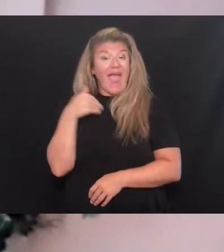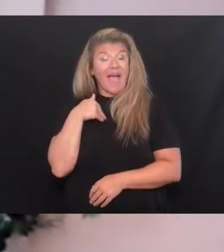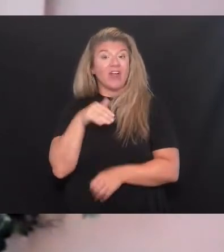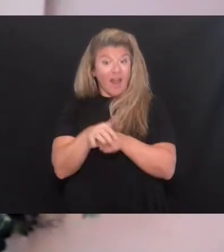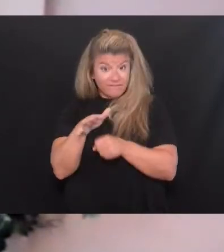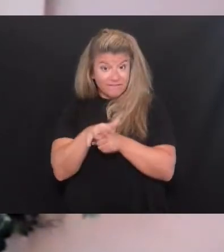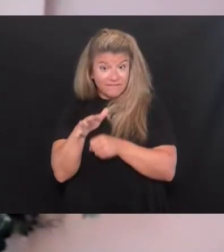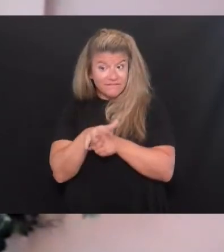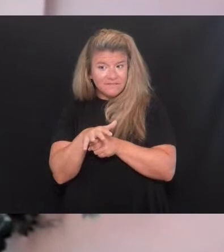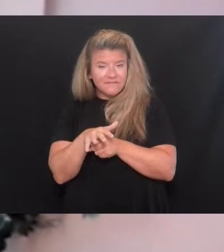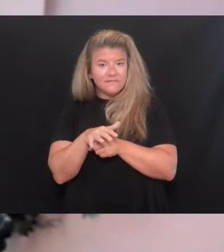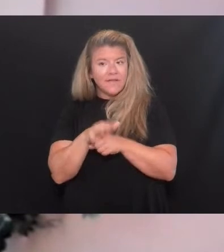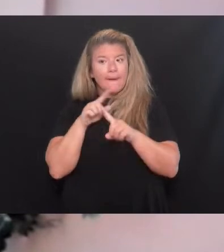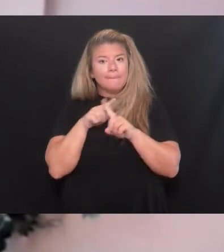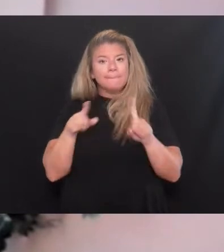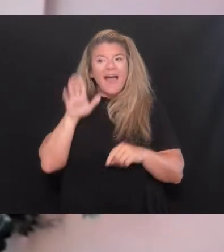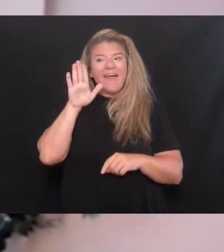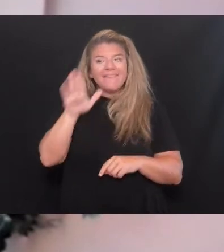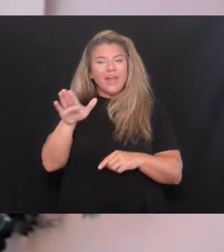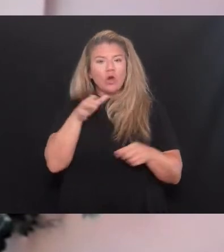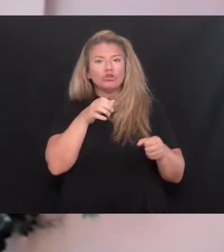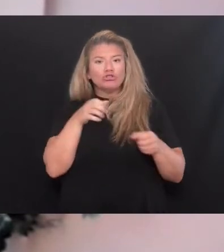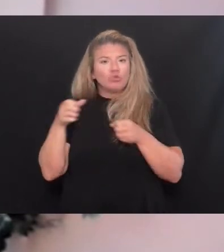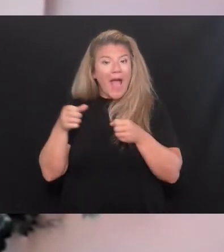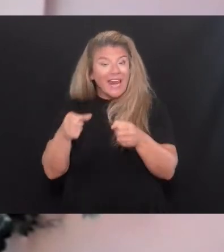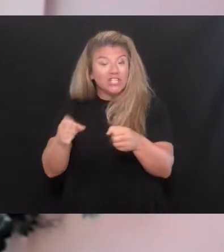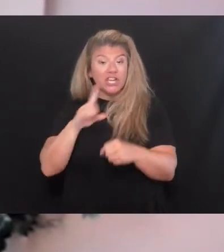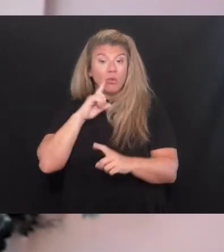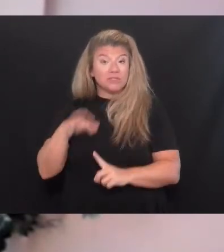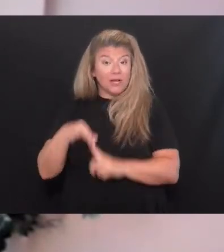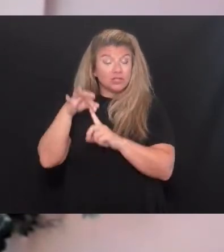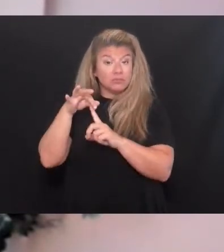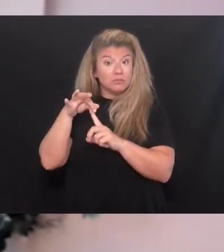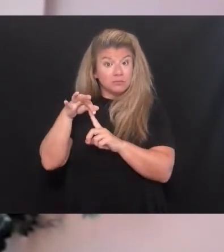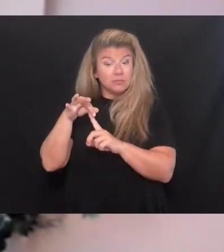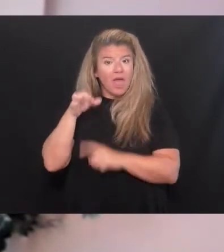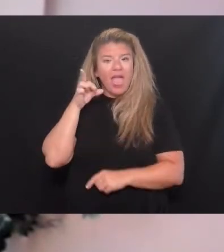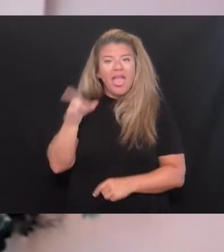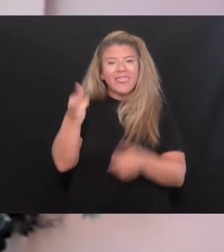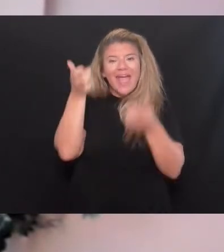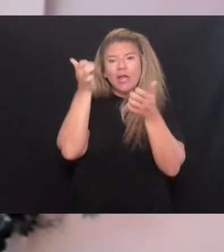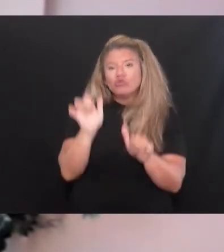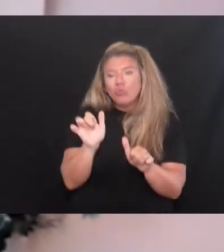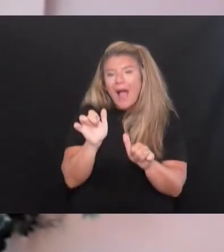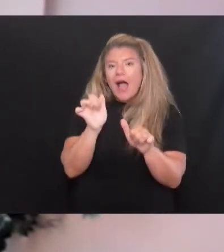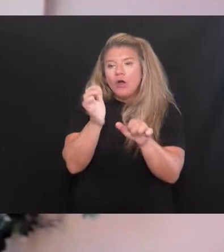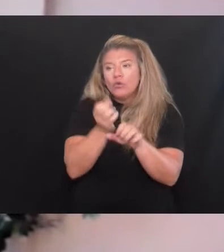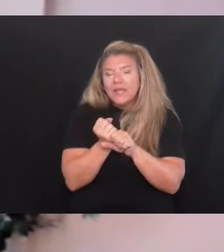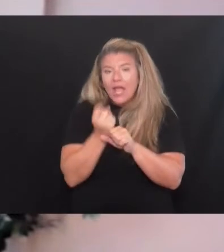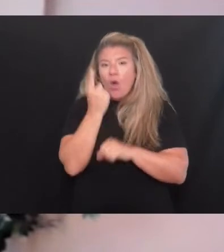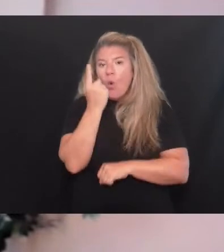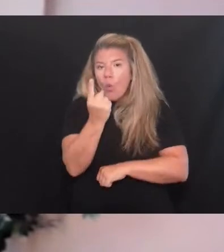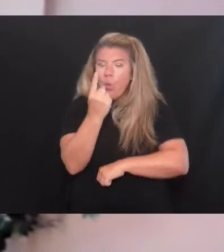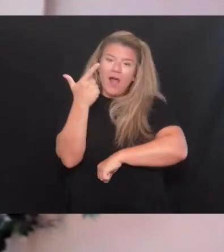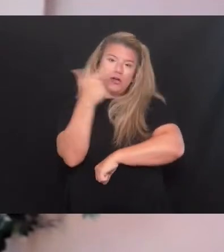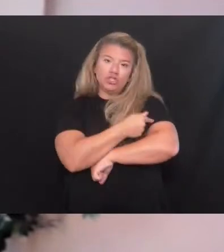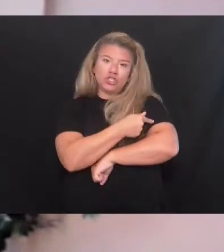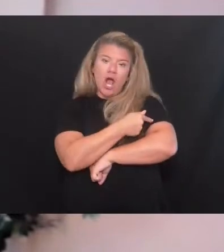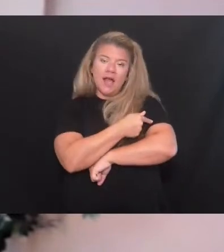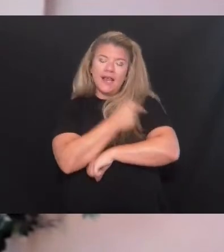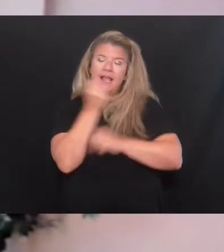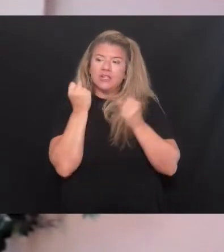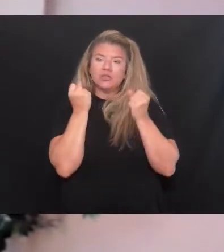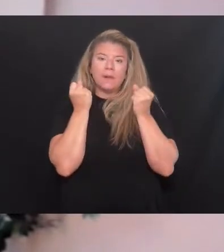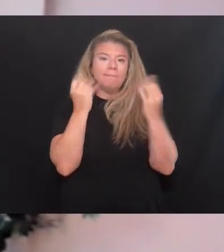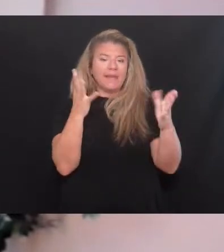vaccines, but their strategy was really very unique. They tried to give at least one shot in the arms of as many people as